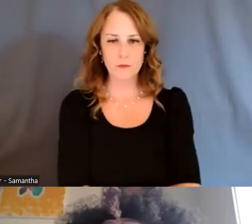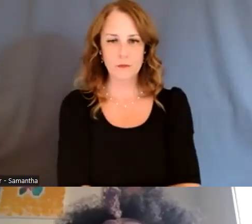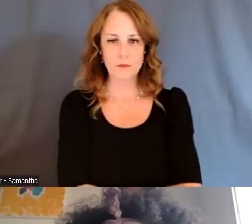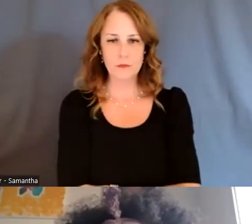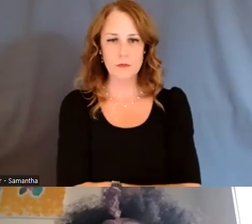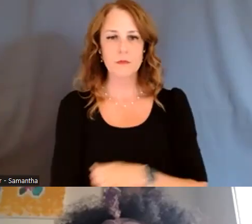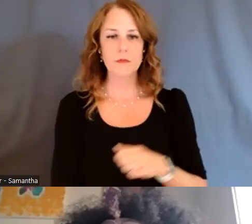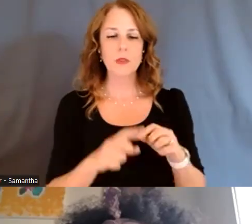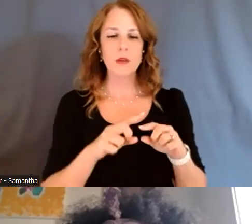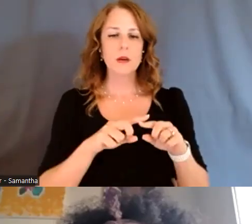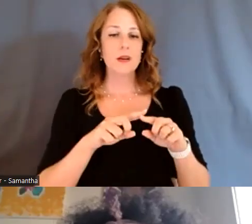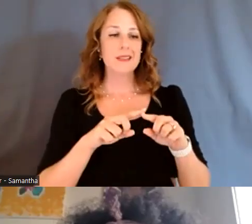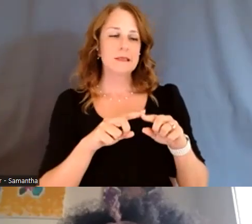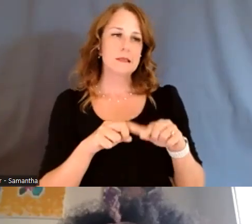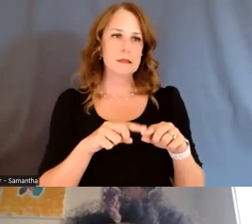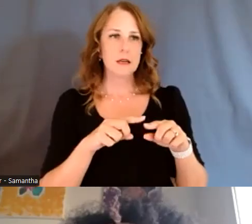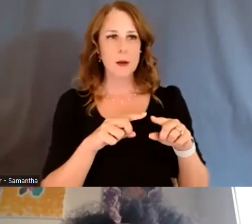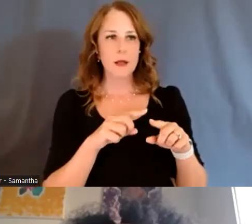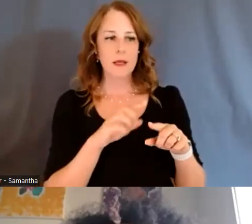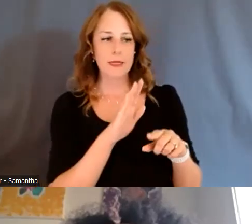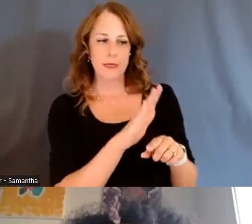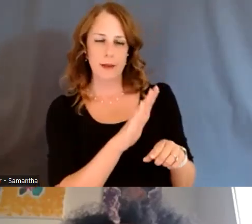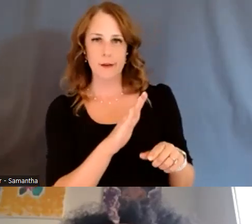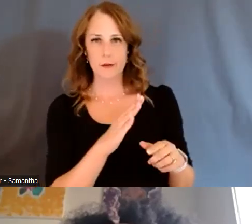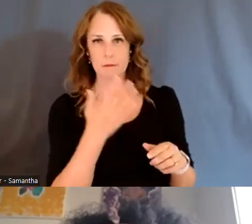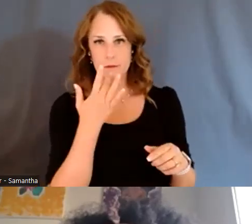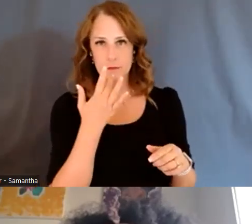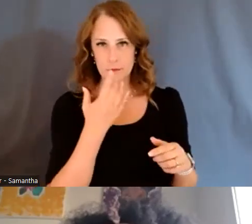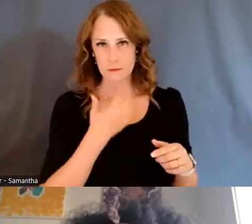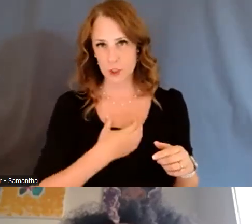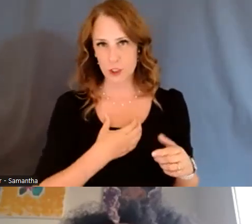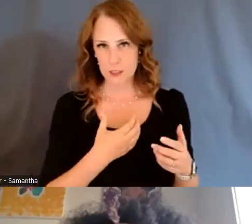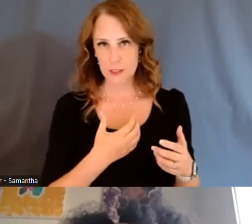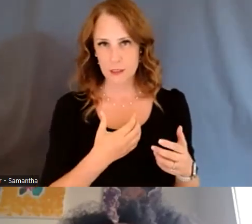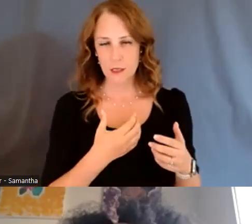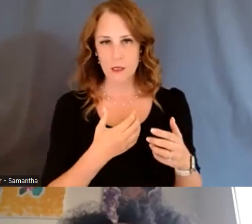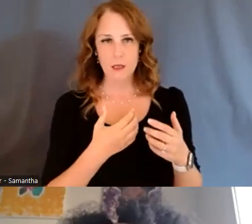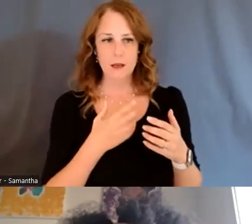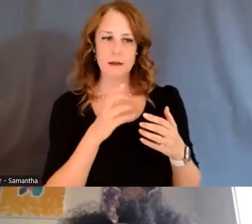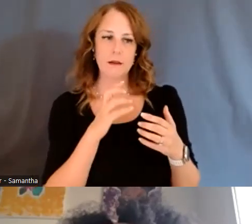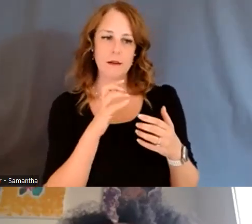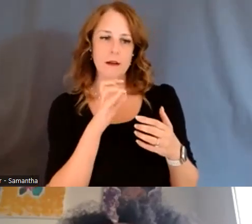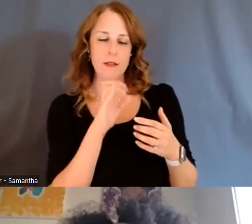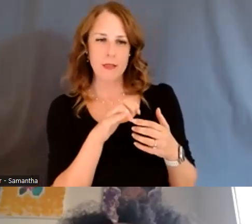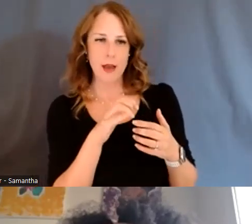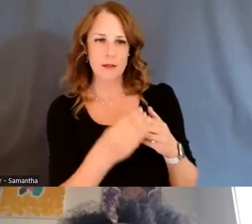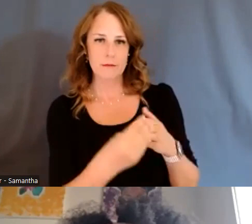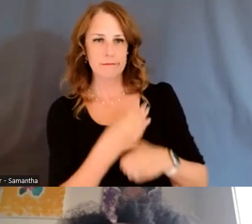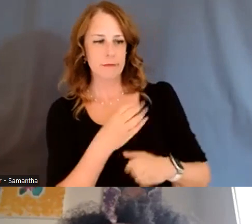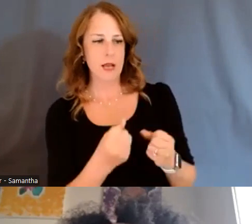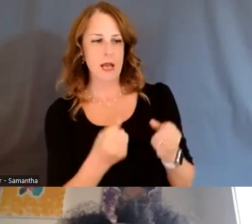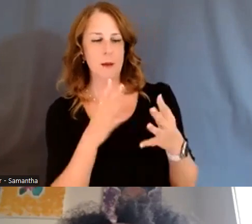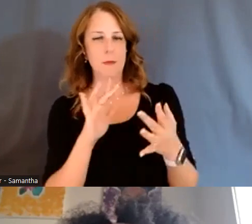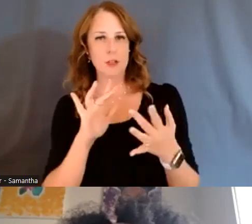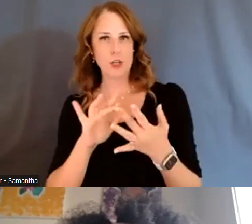Depending on the victim's wishes, is kind of determined on how much contact we have with the advocates.